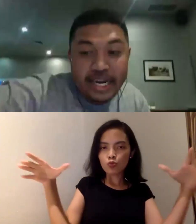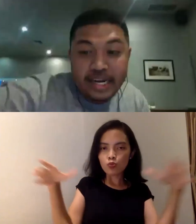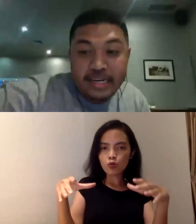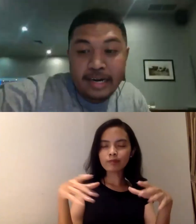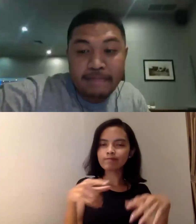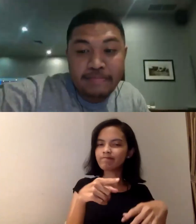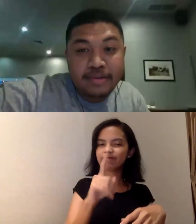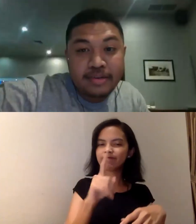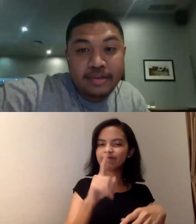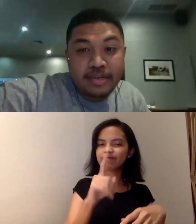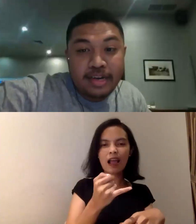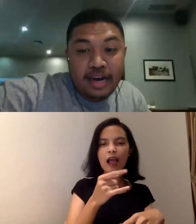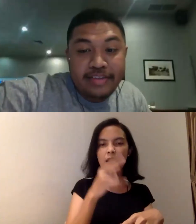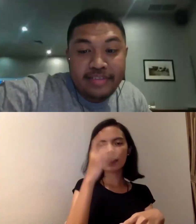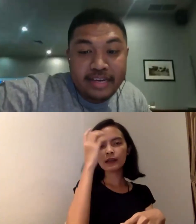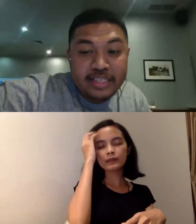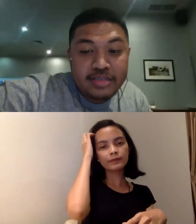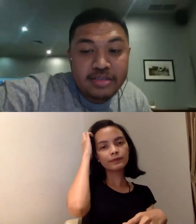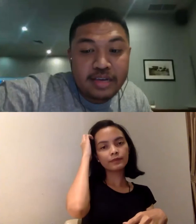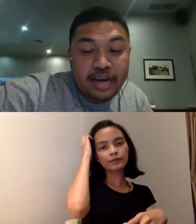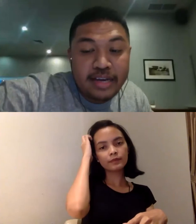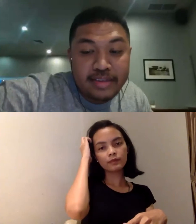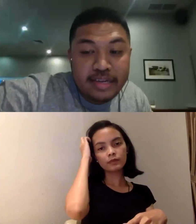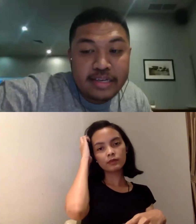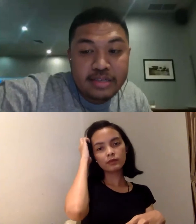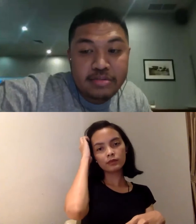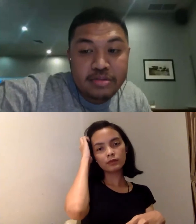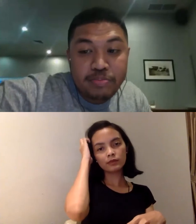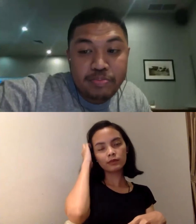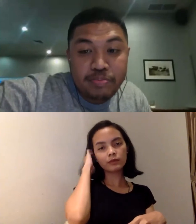right. I think it's